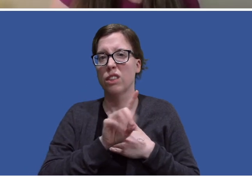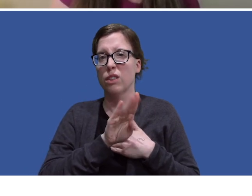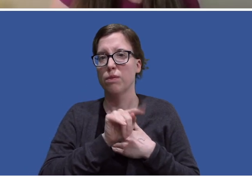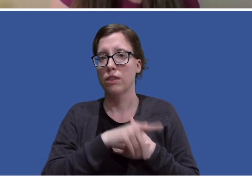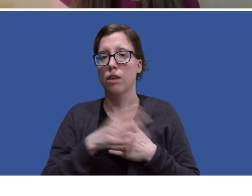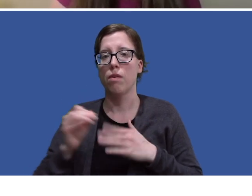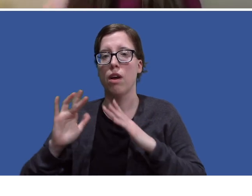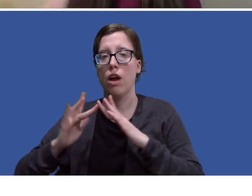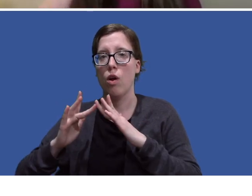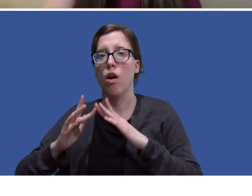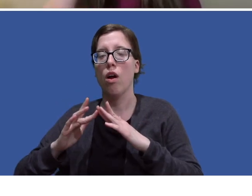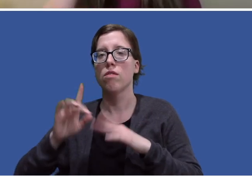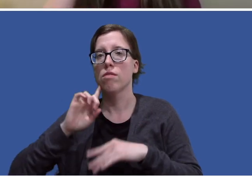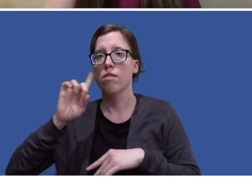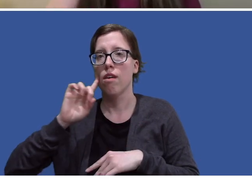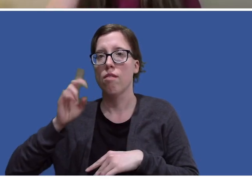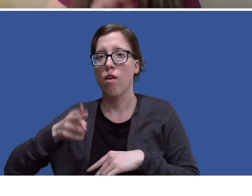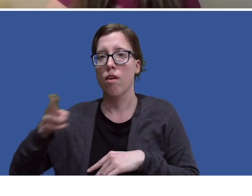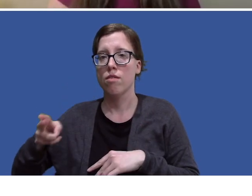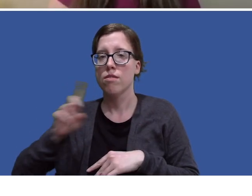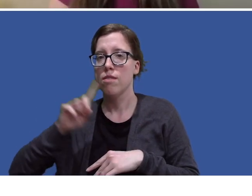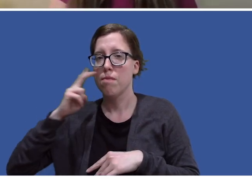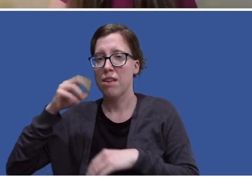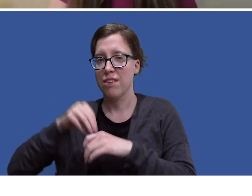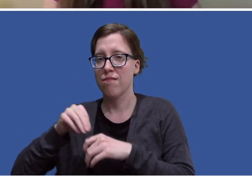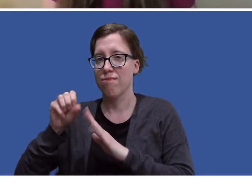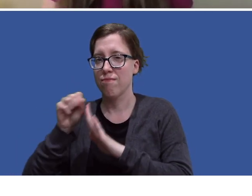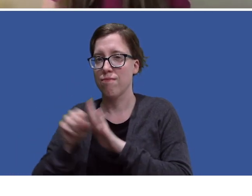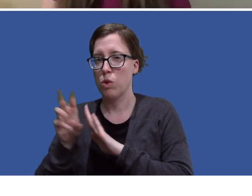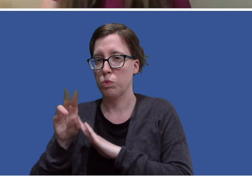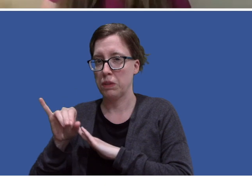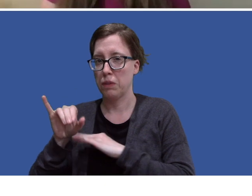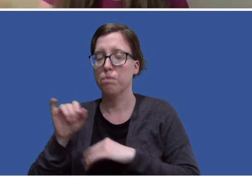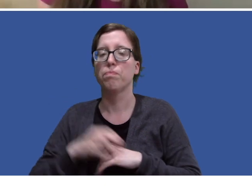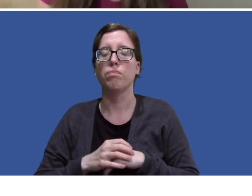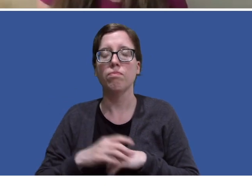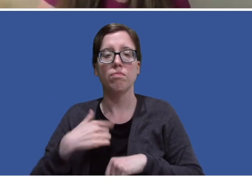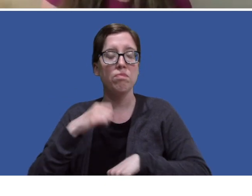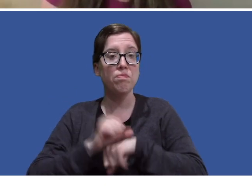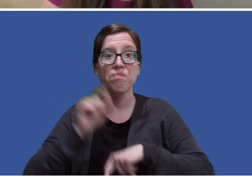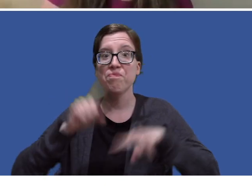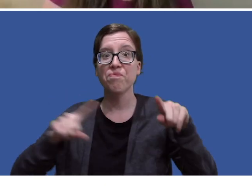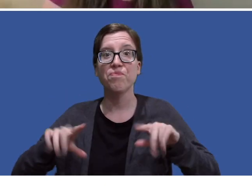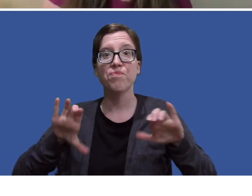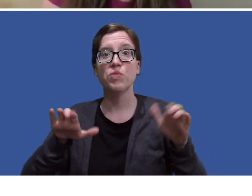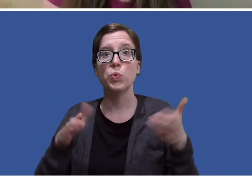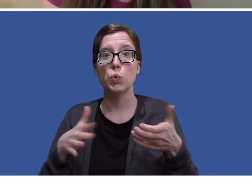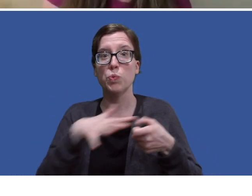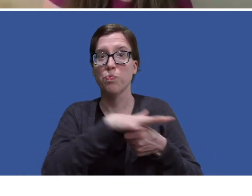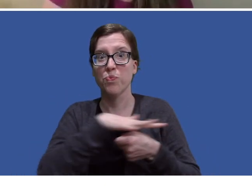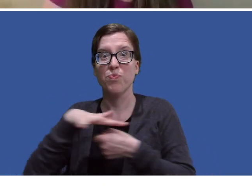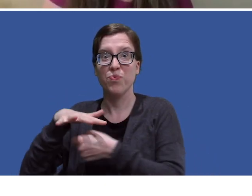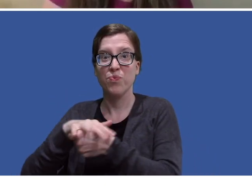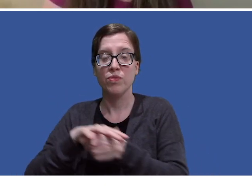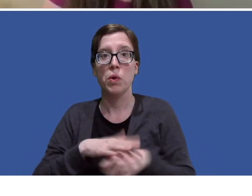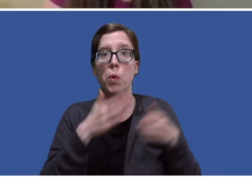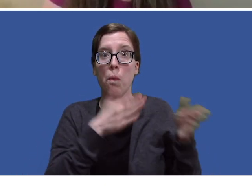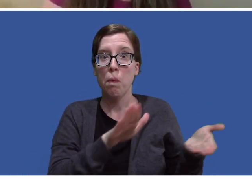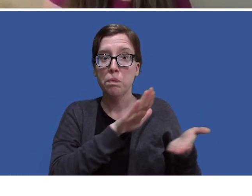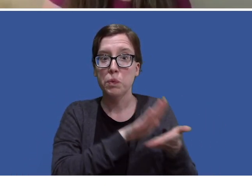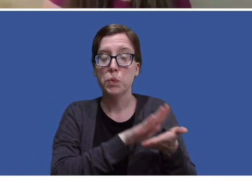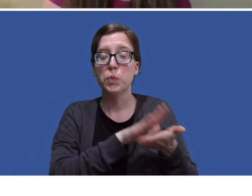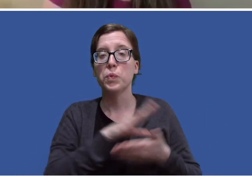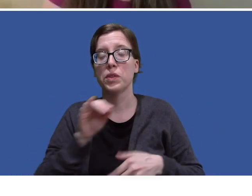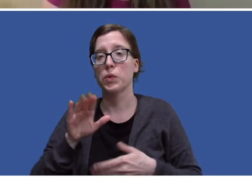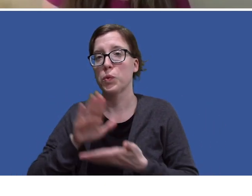the Outreach for the Deaf, Hard of Hearing, and Deafblind in Wisconsin. I have worked in a variety of classroom settings in both a